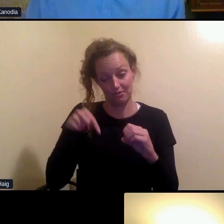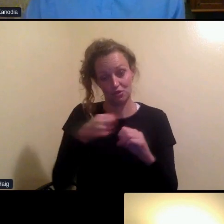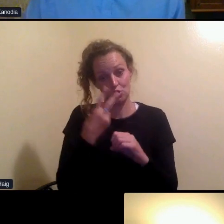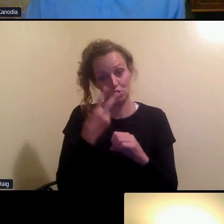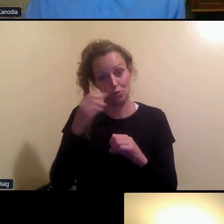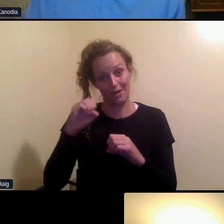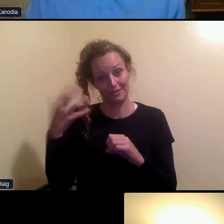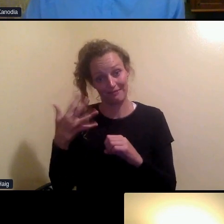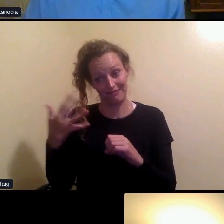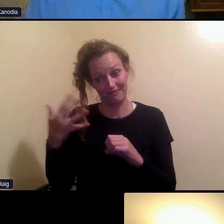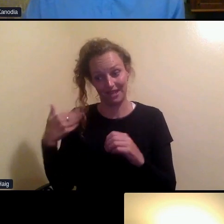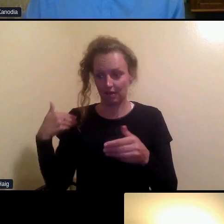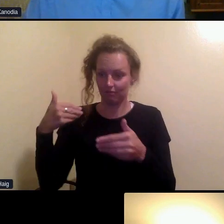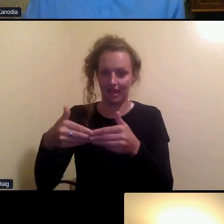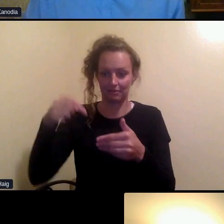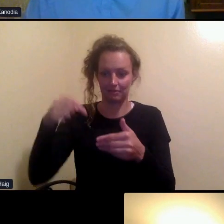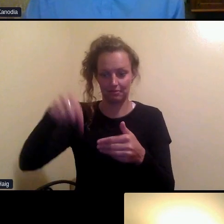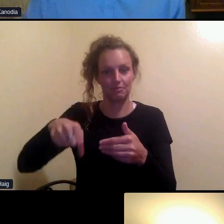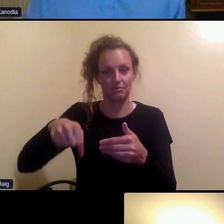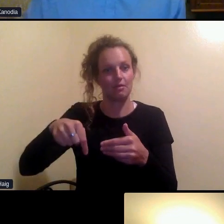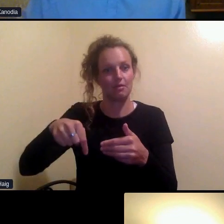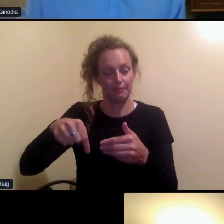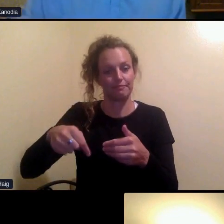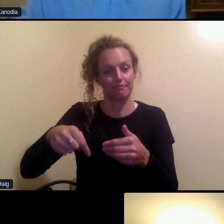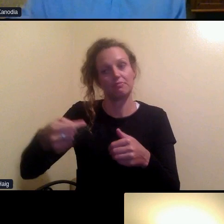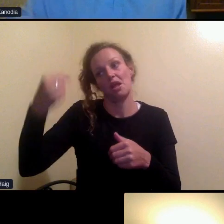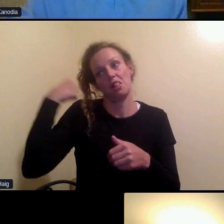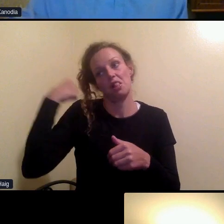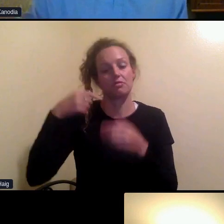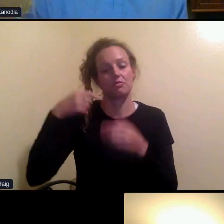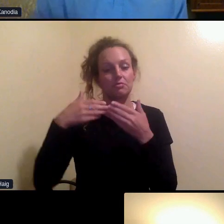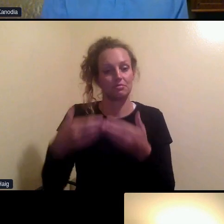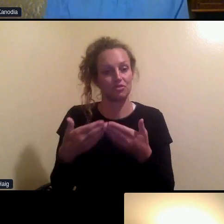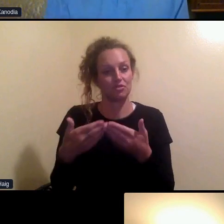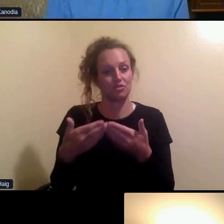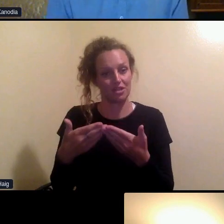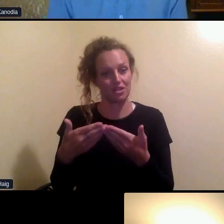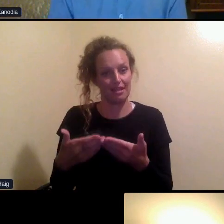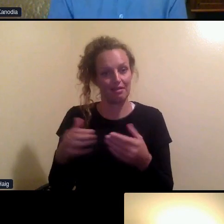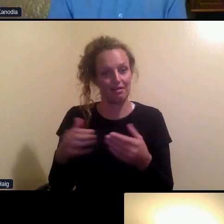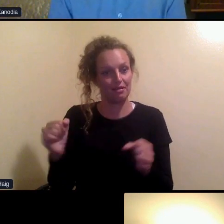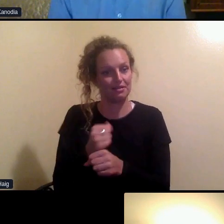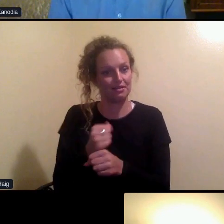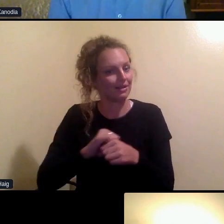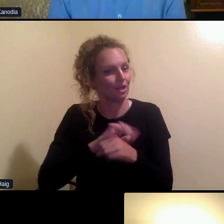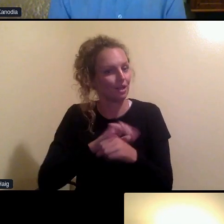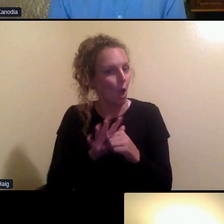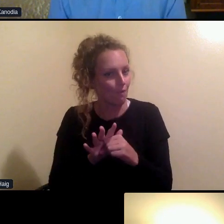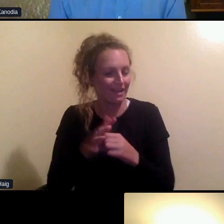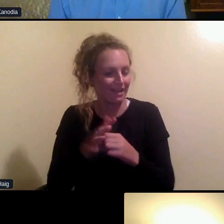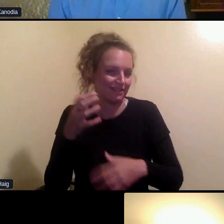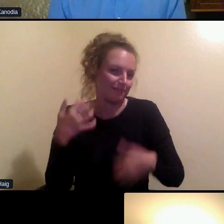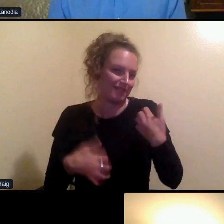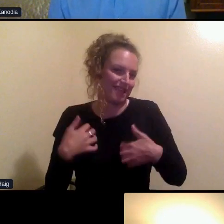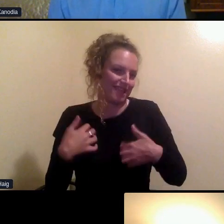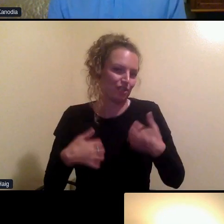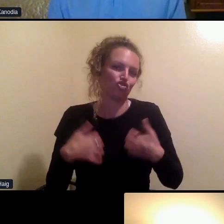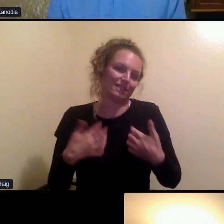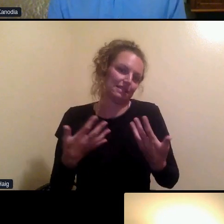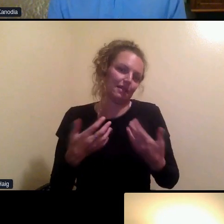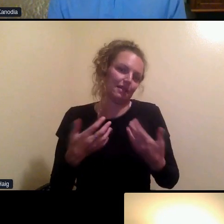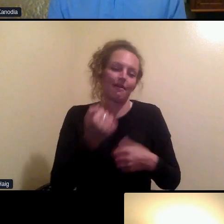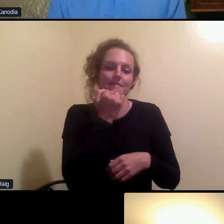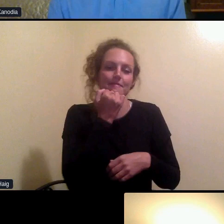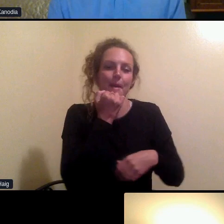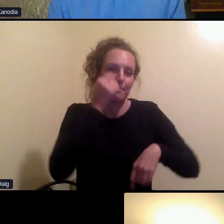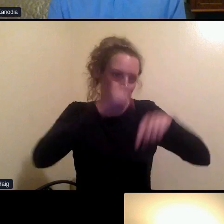our last study was done kind of before and during COVID. So we got some really interesting numbers. And one of the interesting numbers was